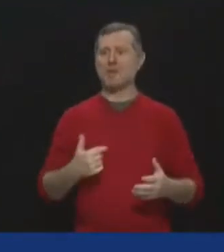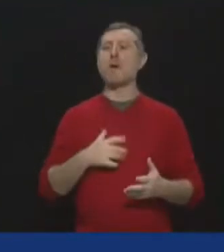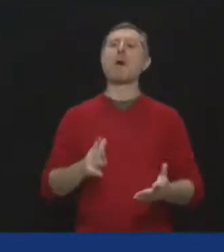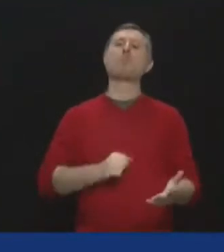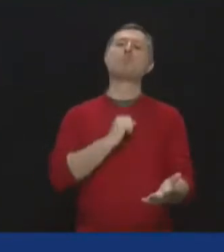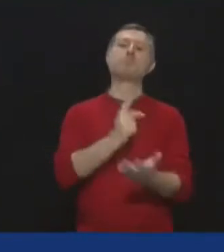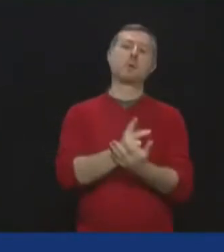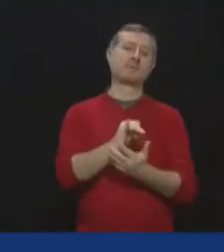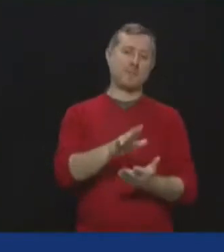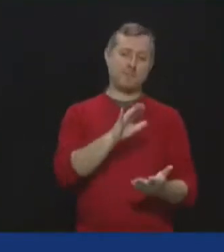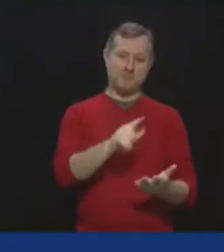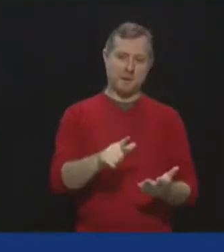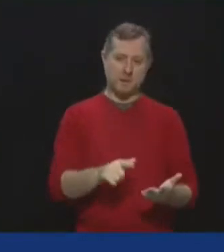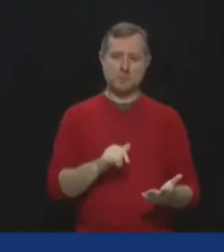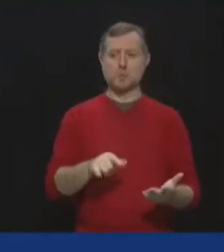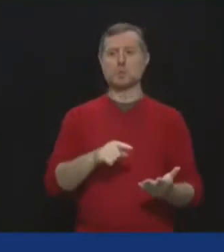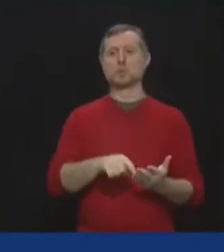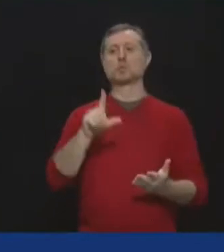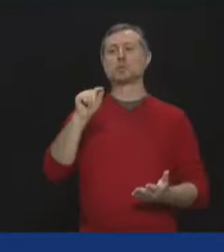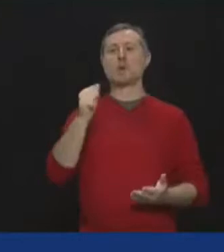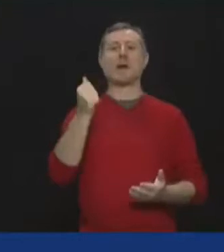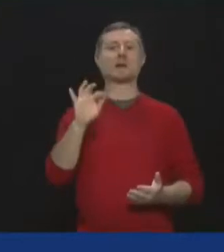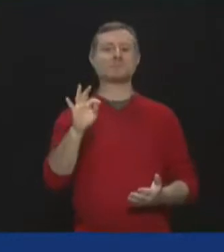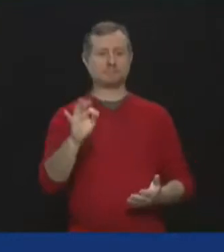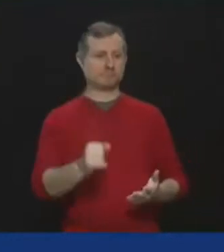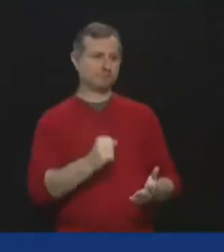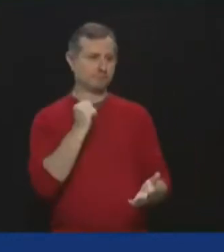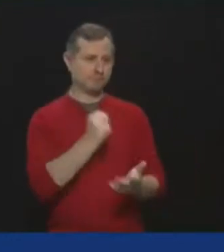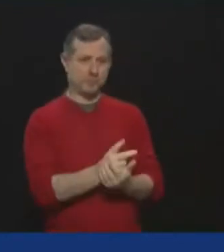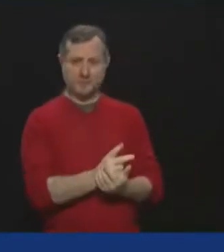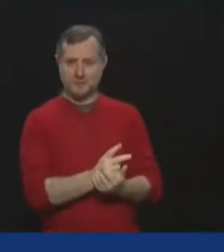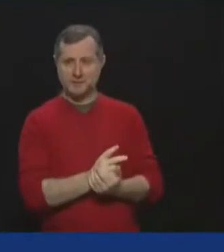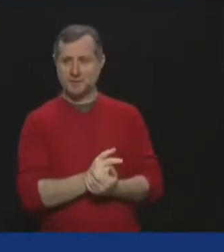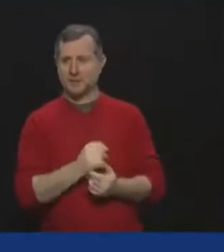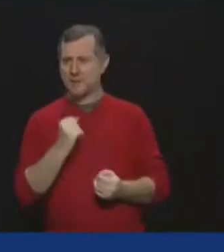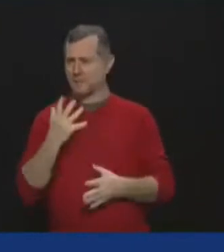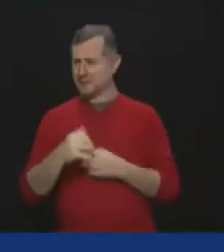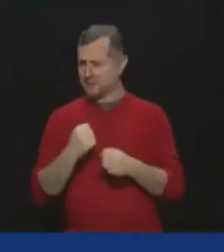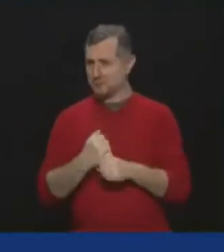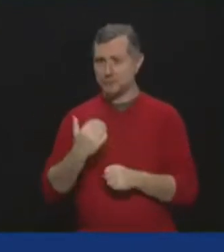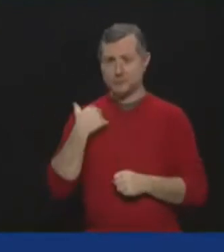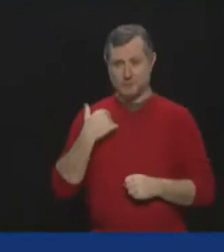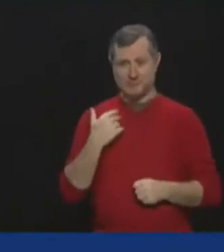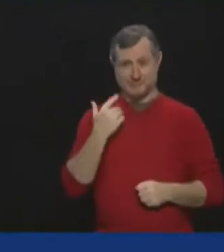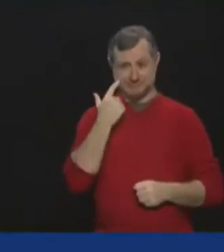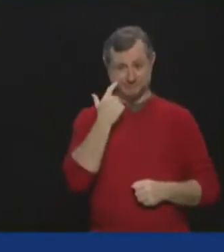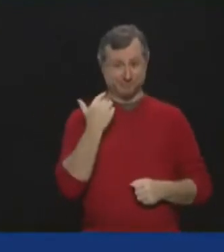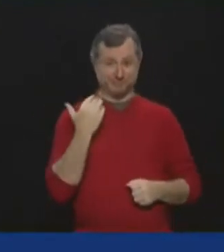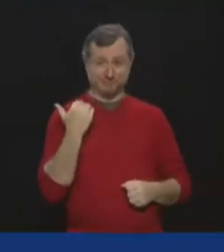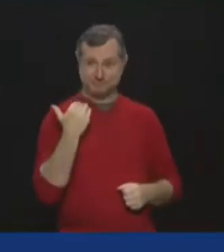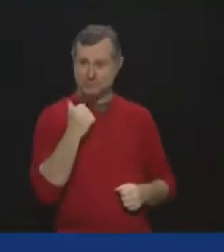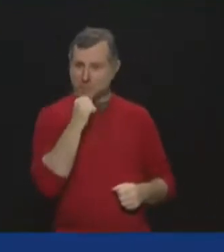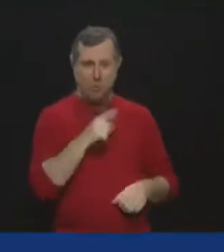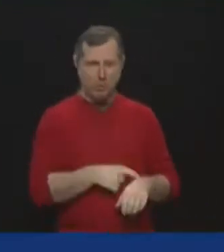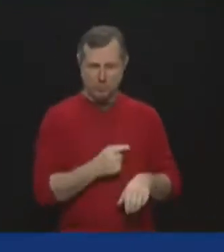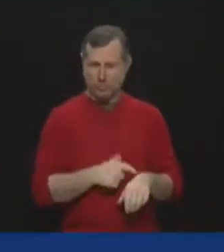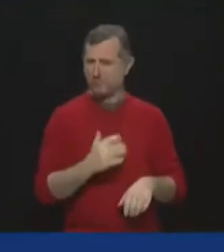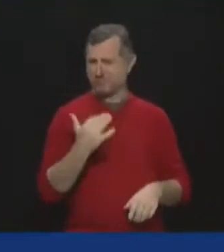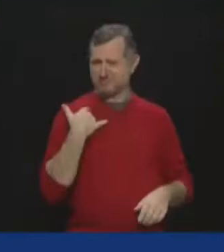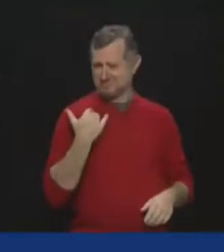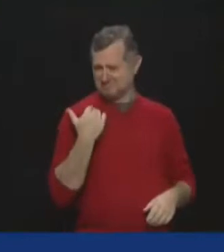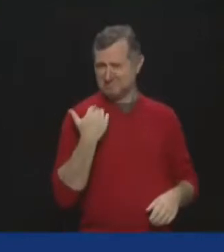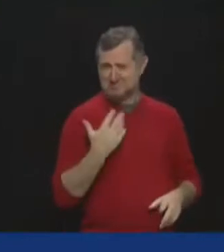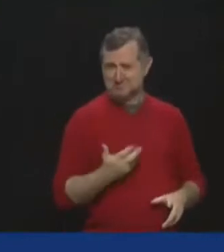it in 2019. How many years ago was that? Not many. I just want to put it